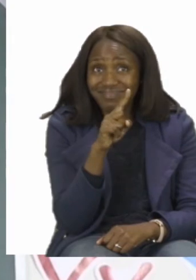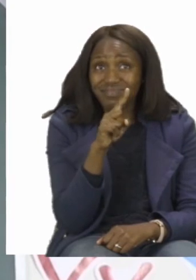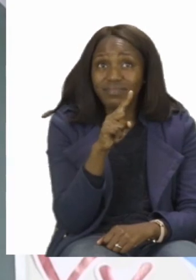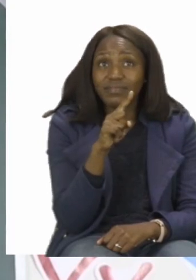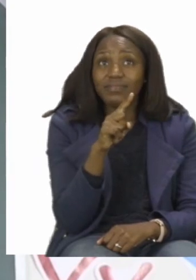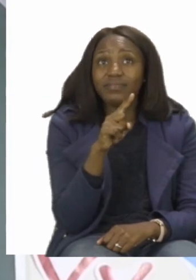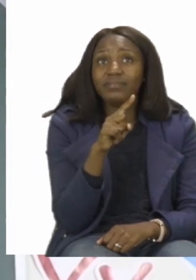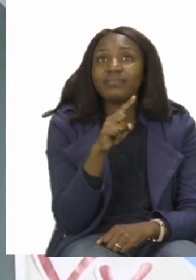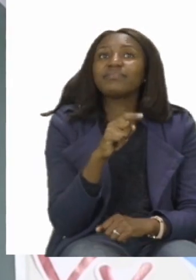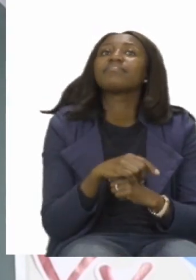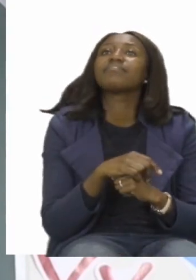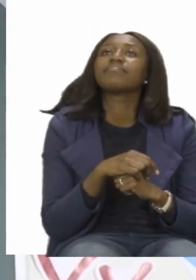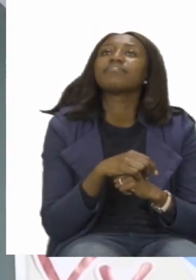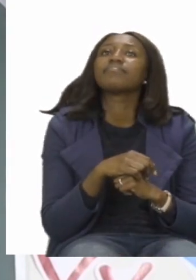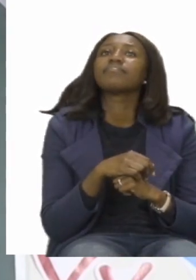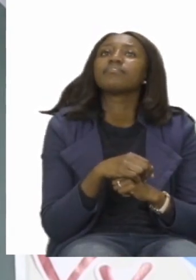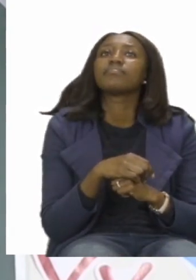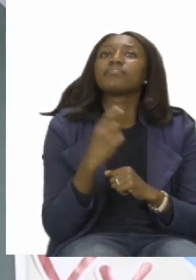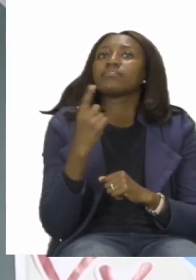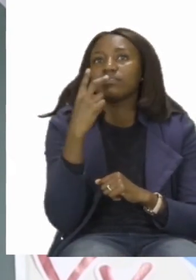it becomes a